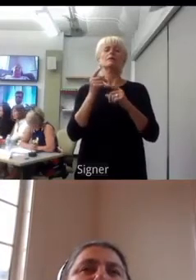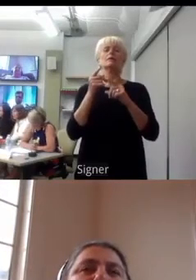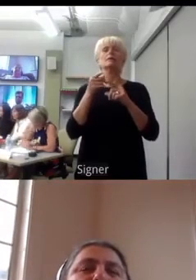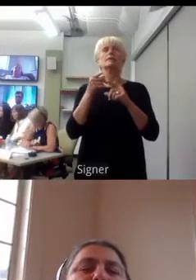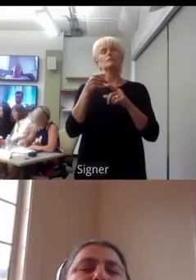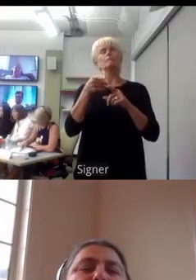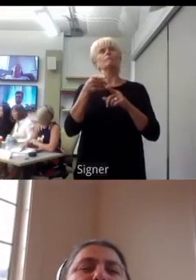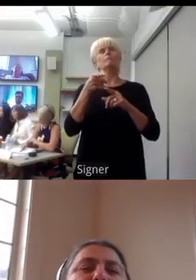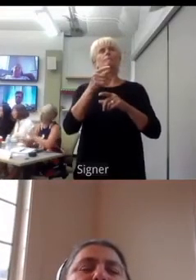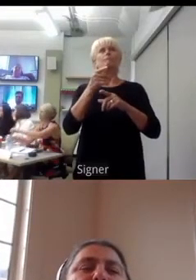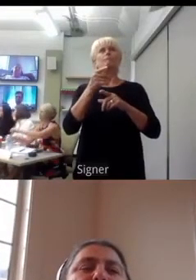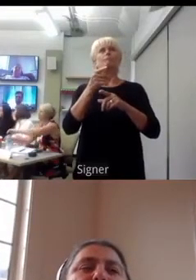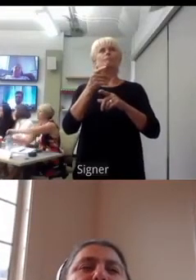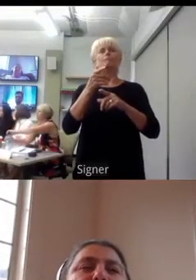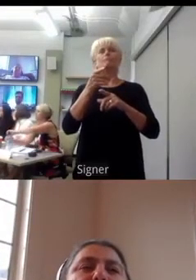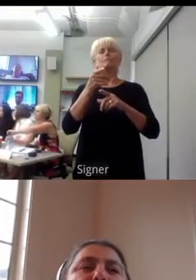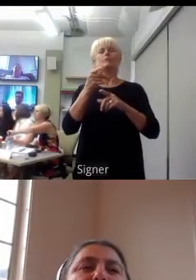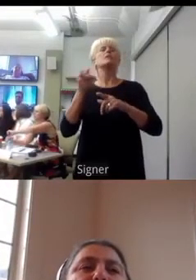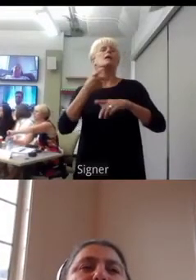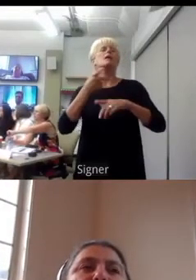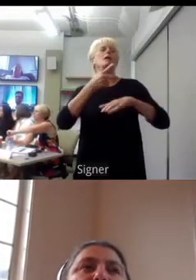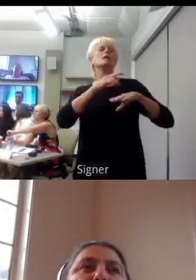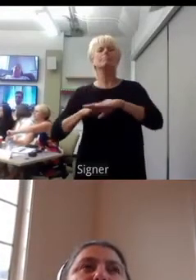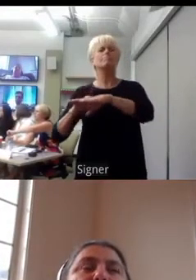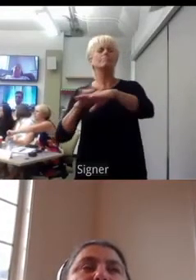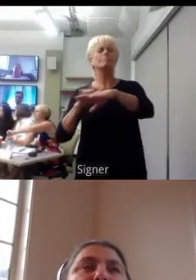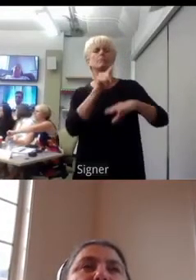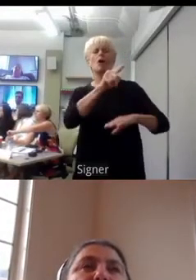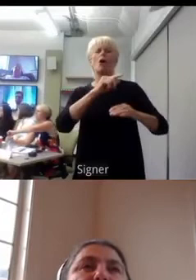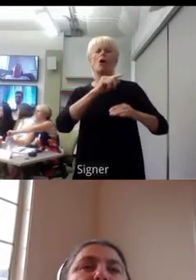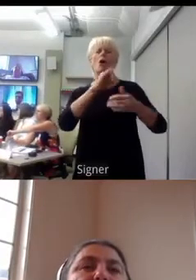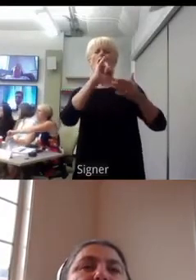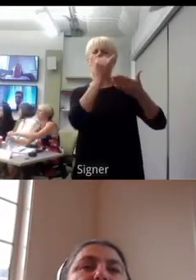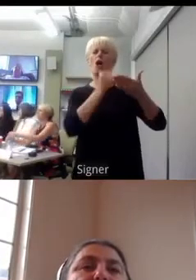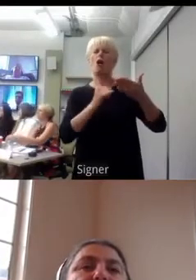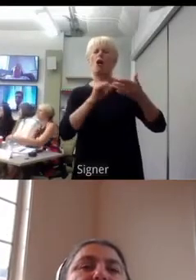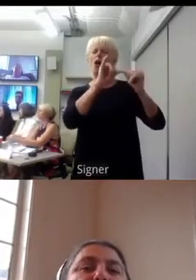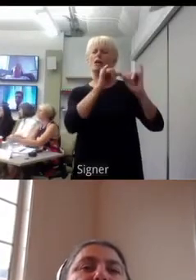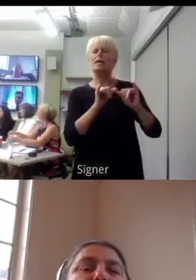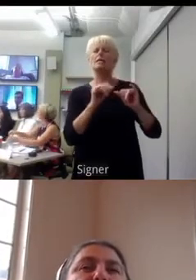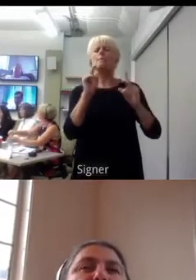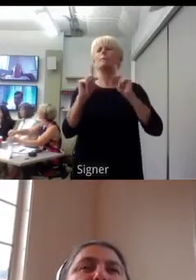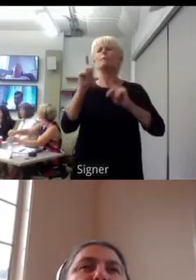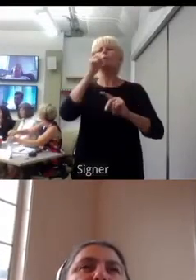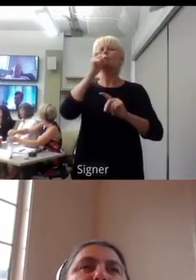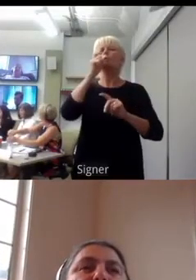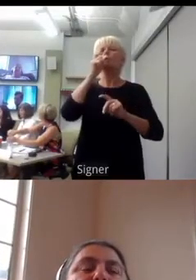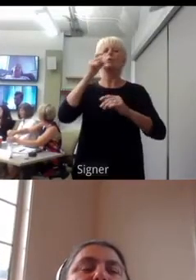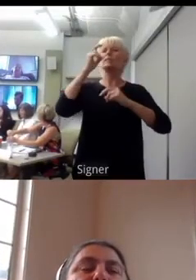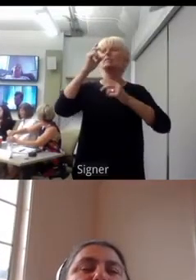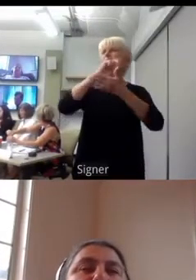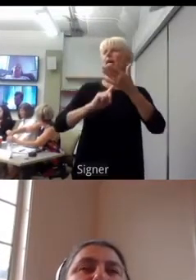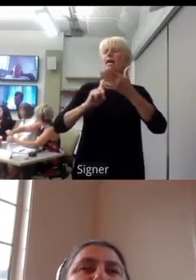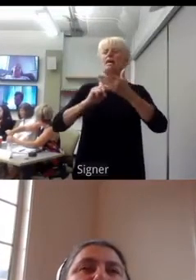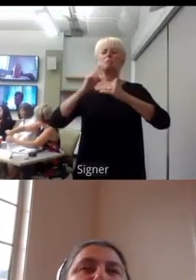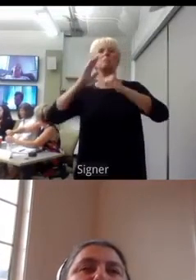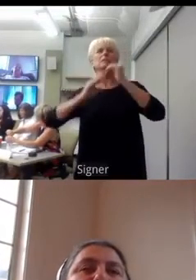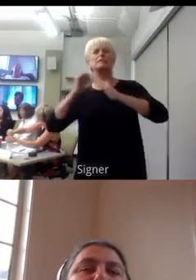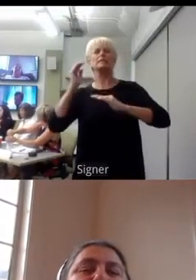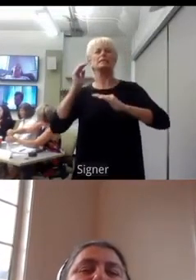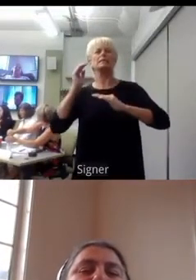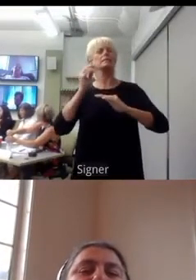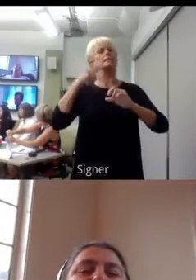on consulting with architects and others designing buildings on including accessibility in their designs,